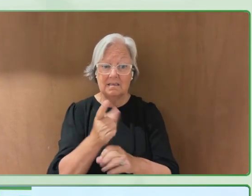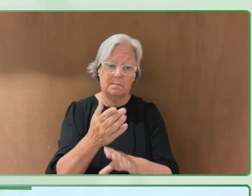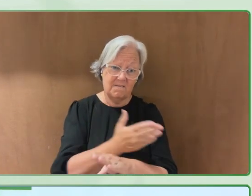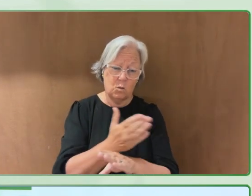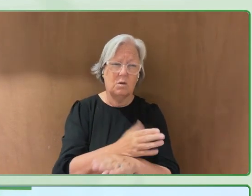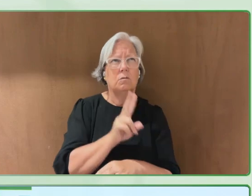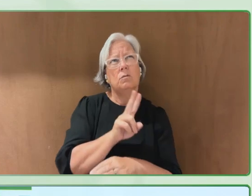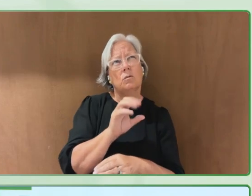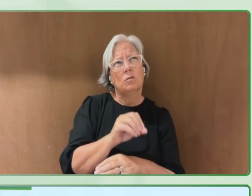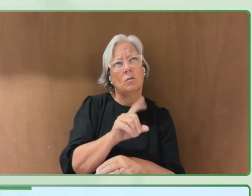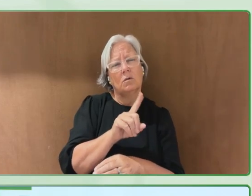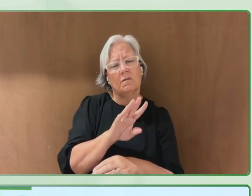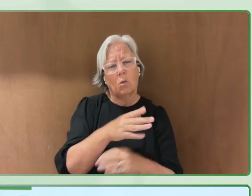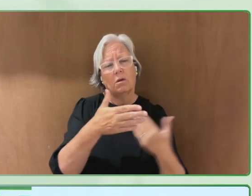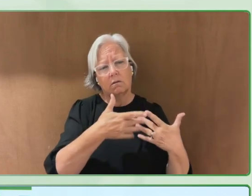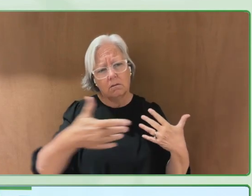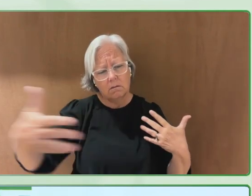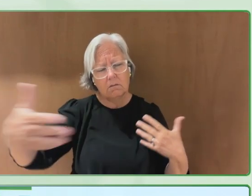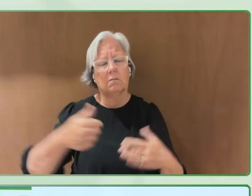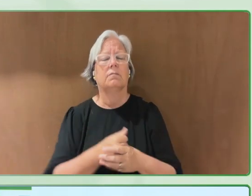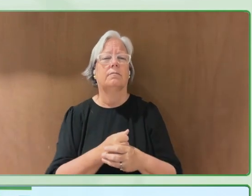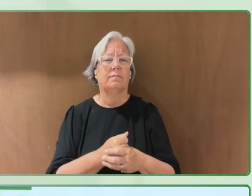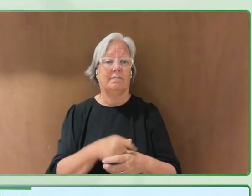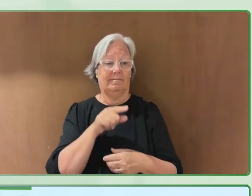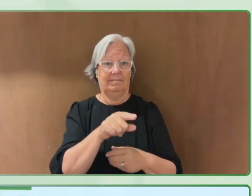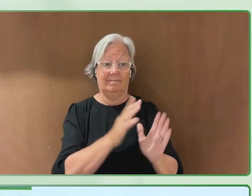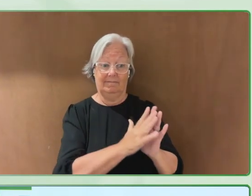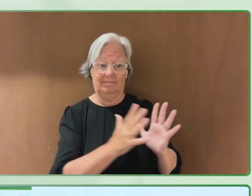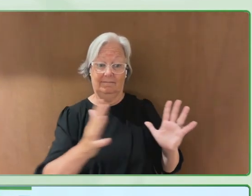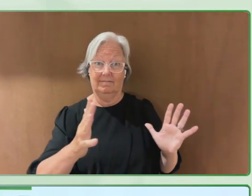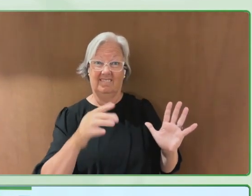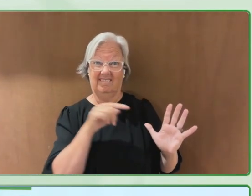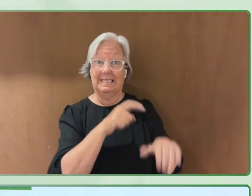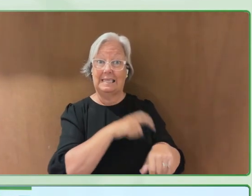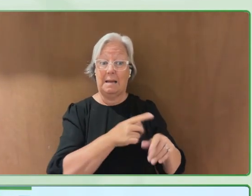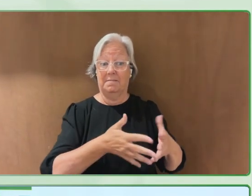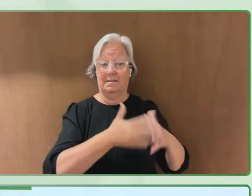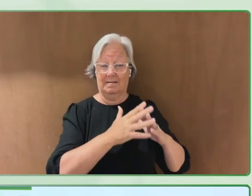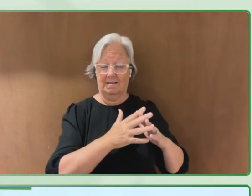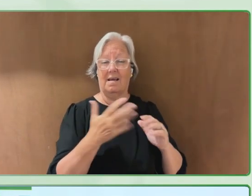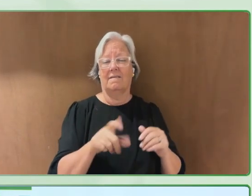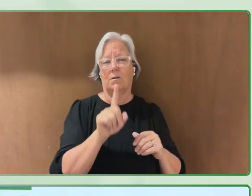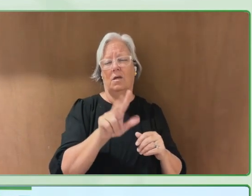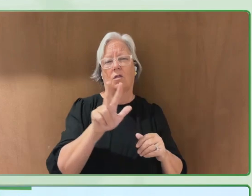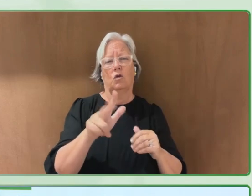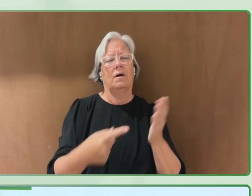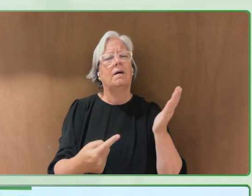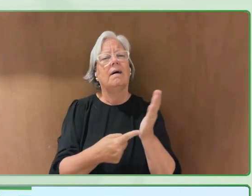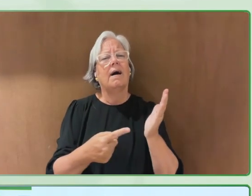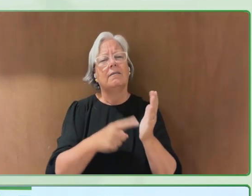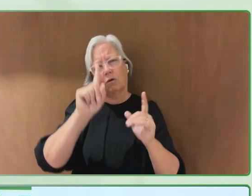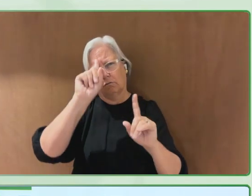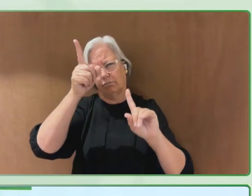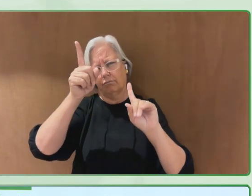onwards. And in that entire setup, we deployed 13 technology innovations. Prior to